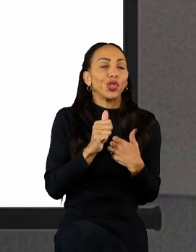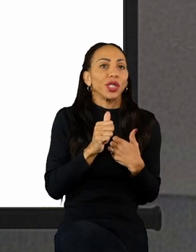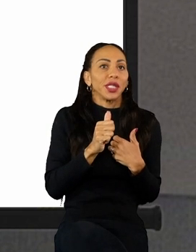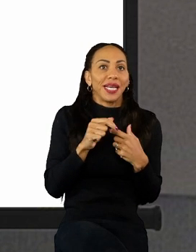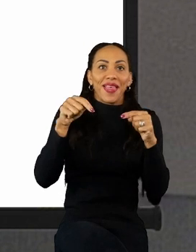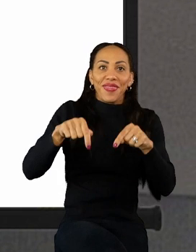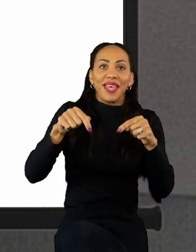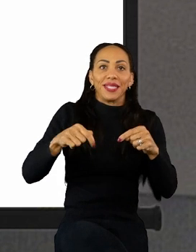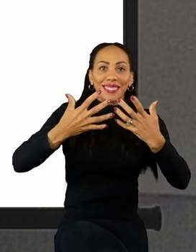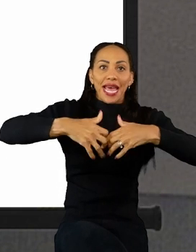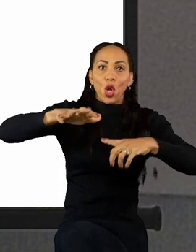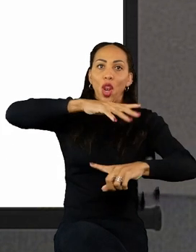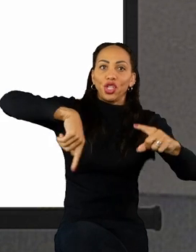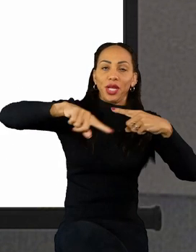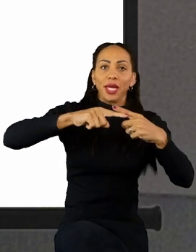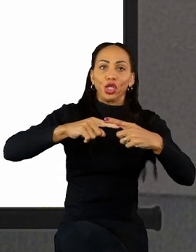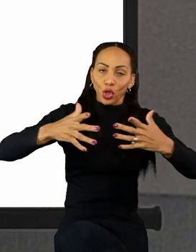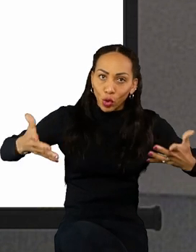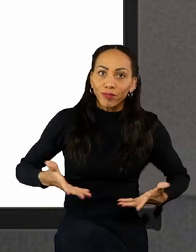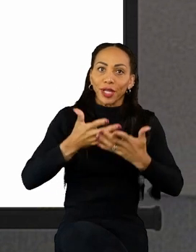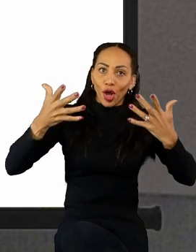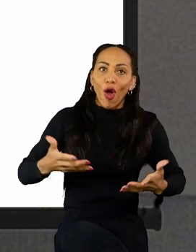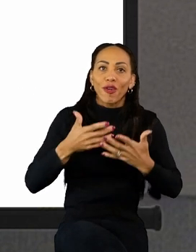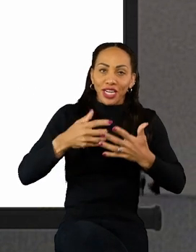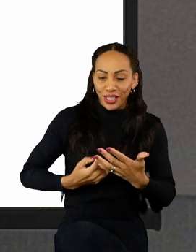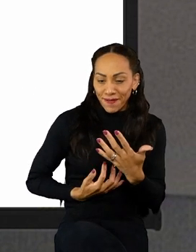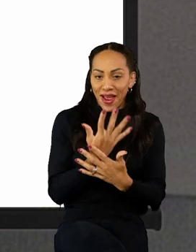telepresence to support and facilitate that.